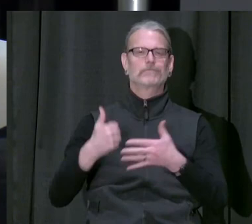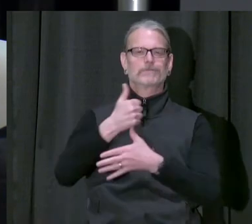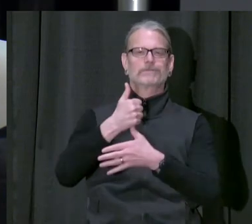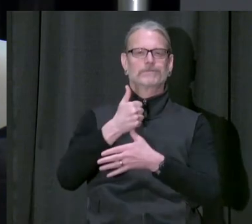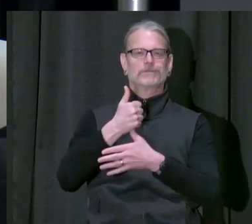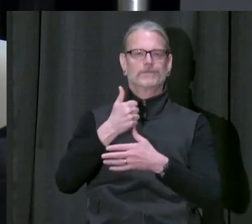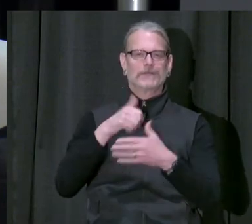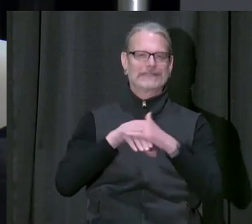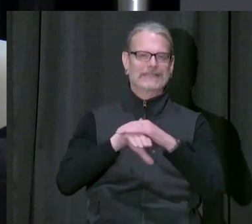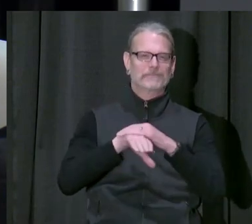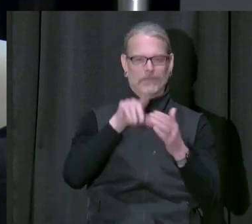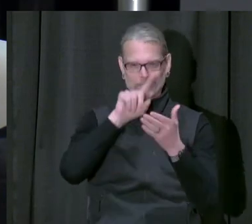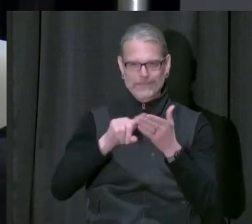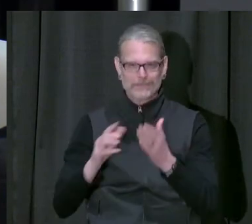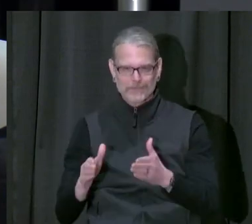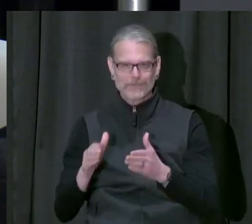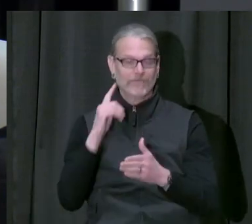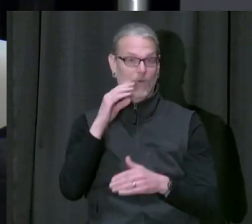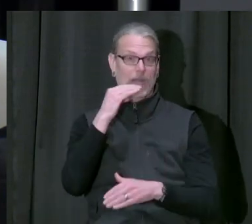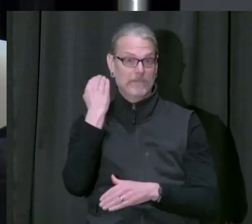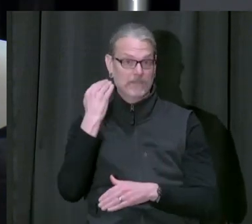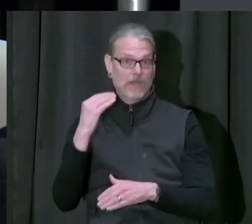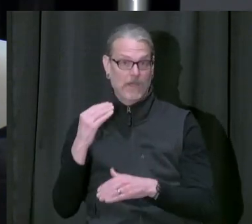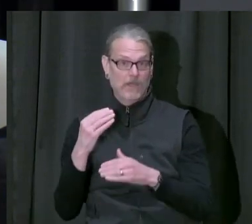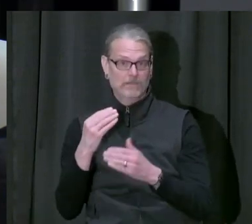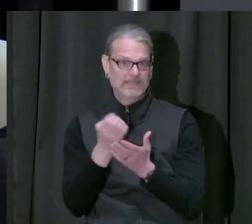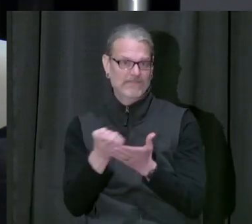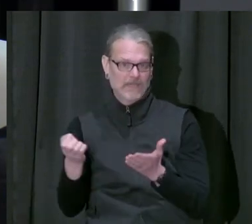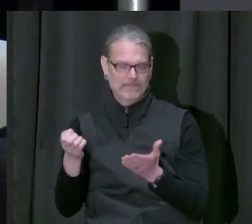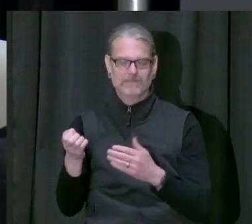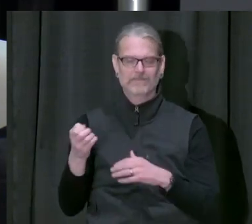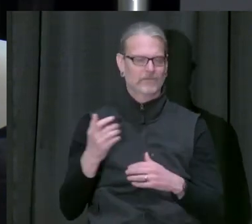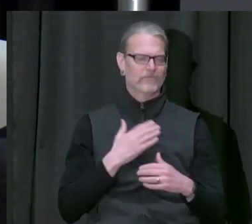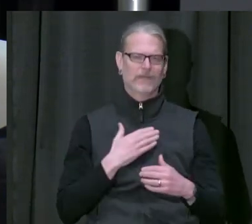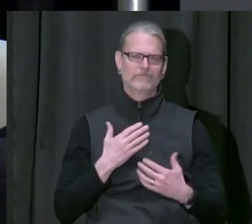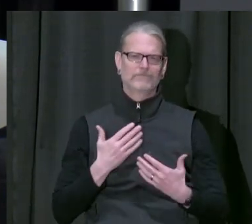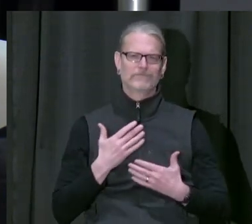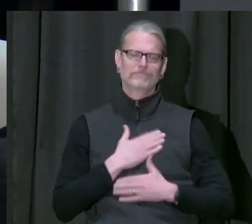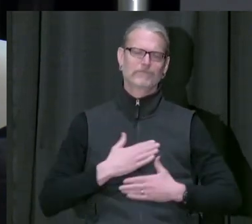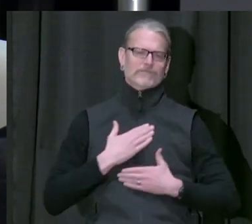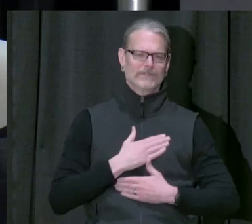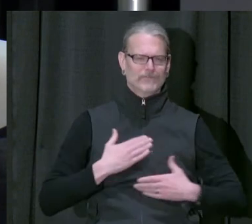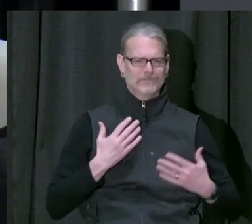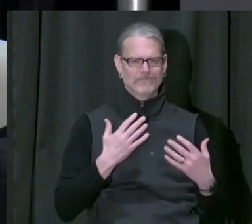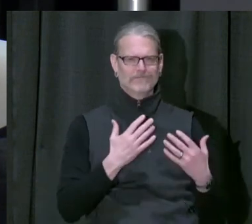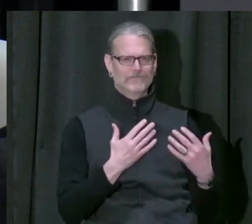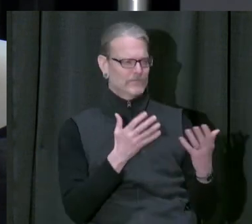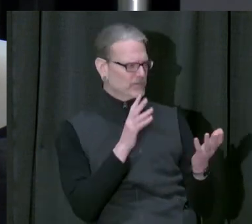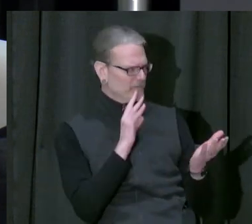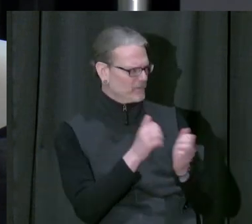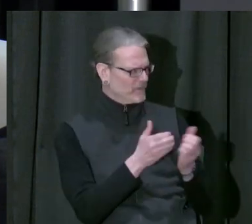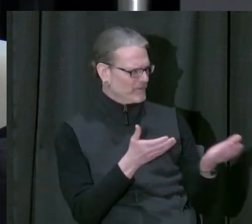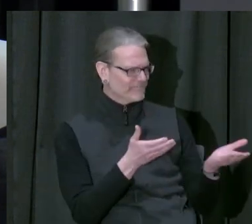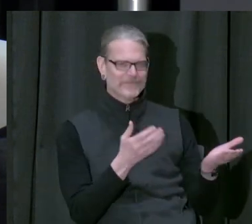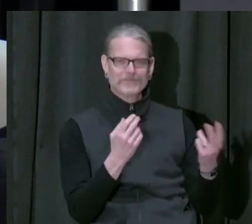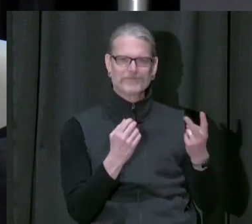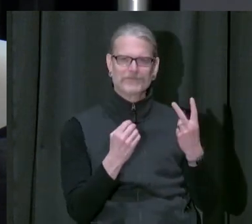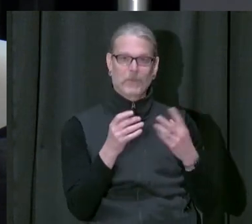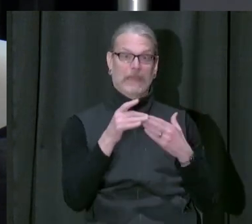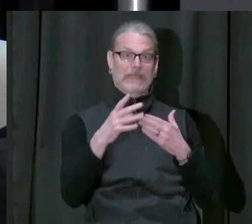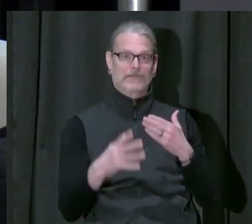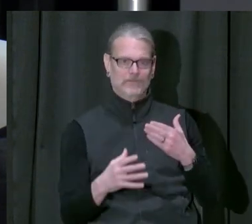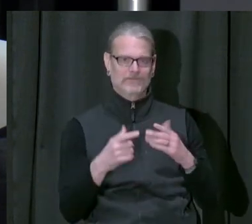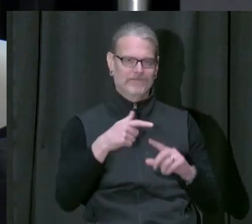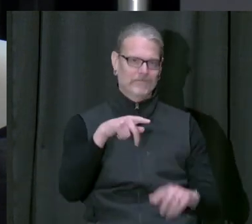researcher in Amazon devices, and it's my privilege today to be talking with a couple of Amazon leaders from Prime Video